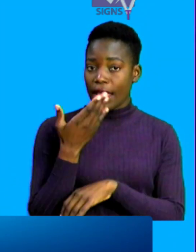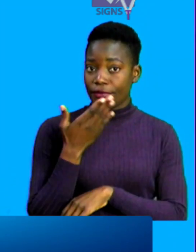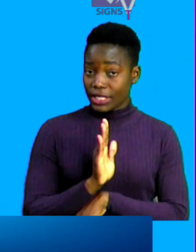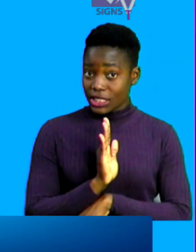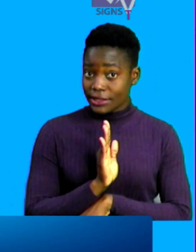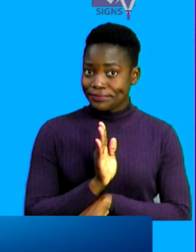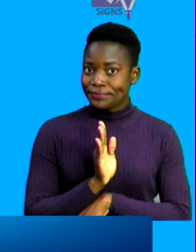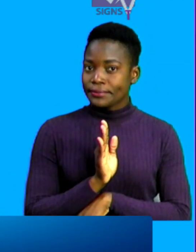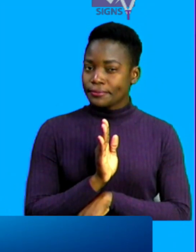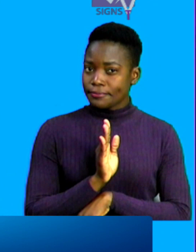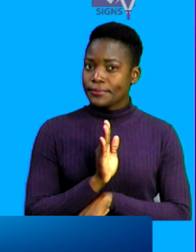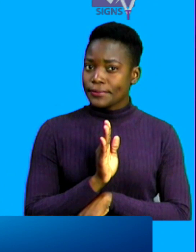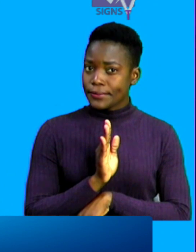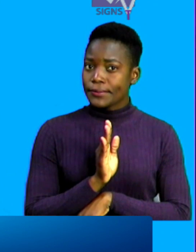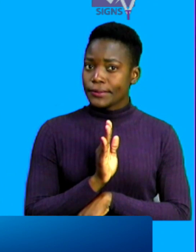either